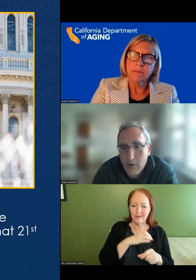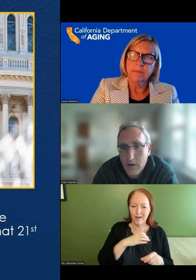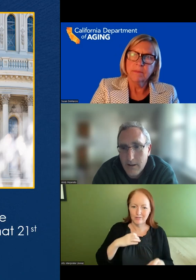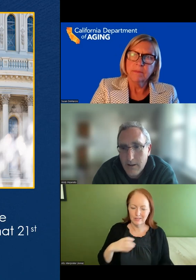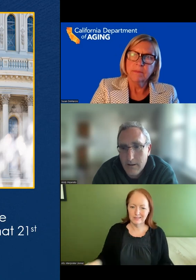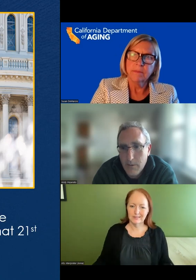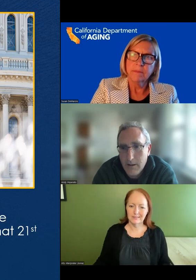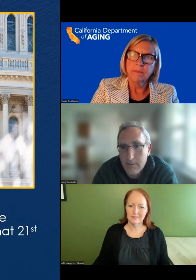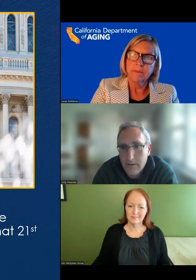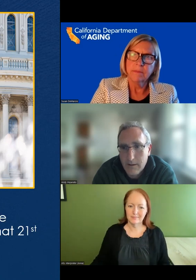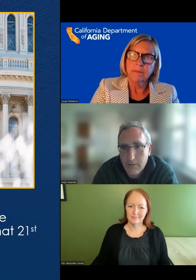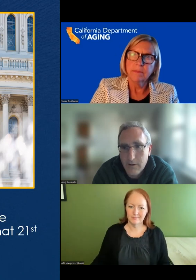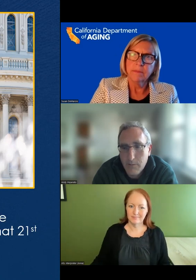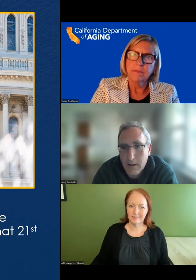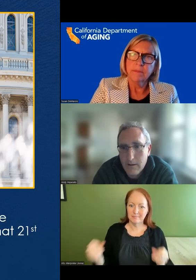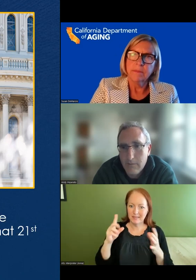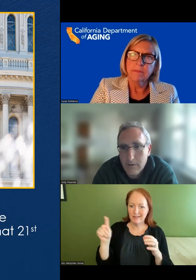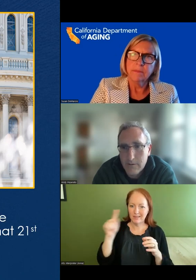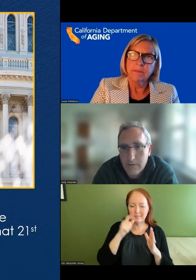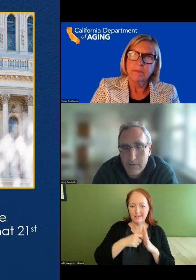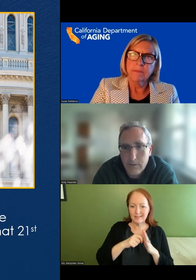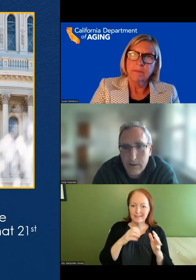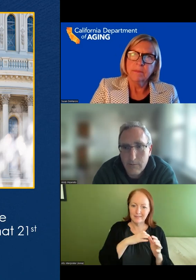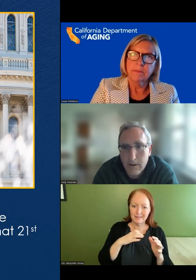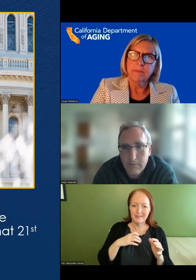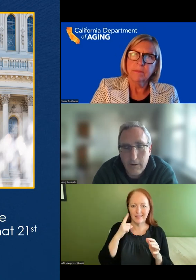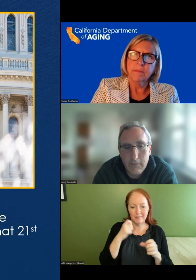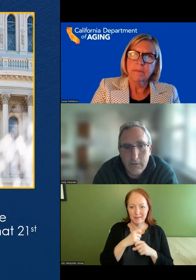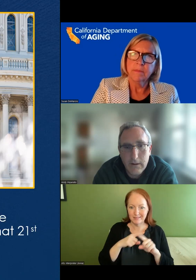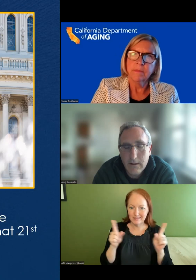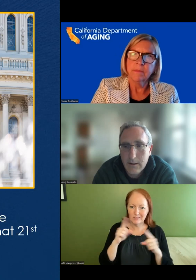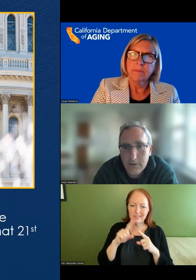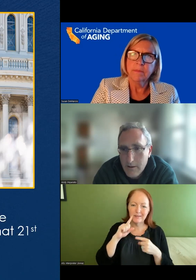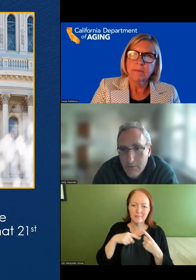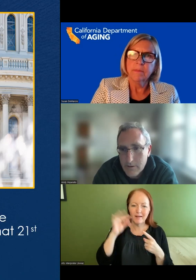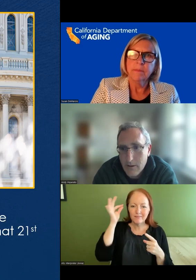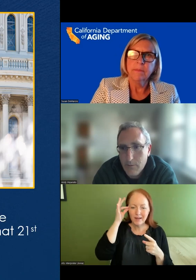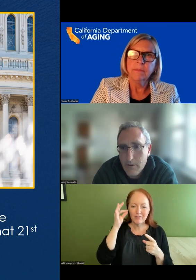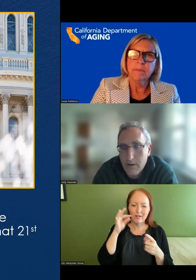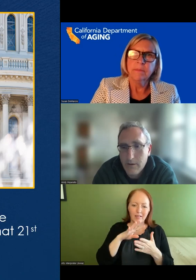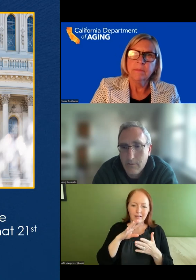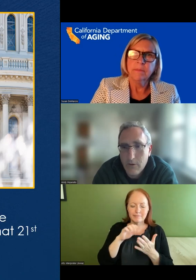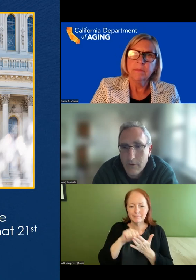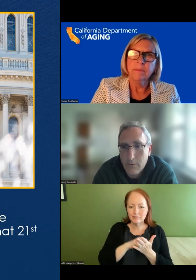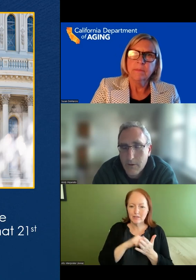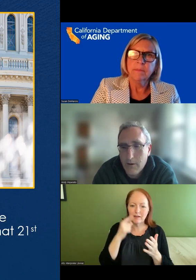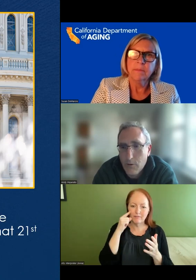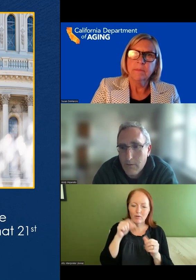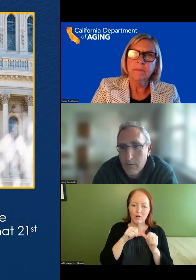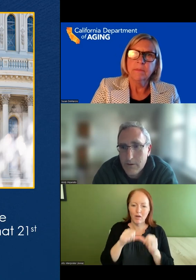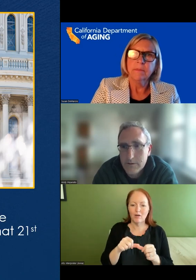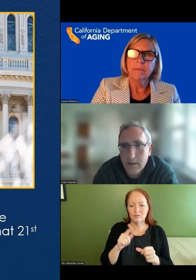of them are on key committees that could really make a difference as we think about a federal agenda, for example, on the long-term